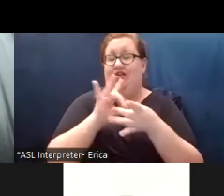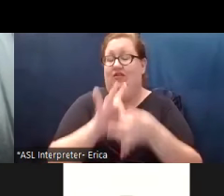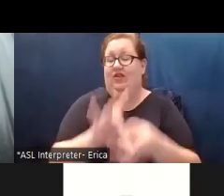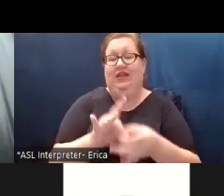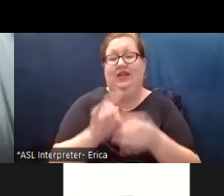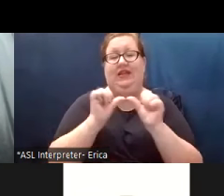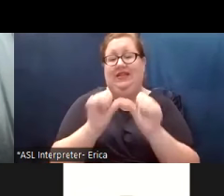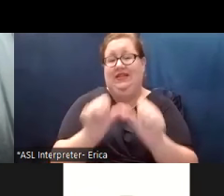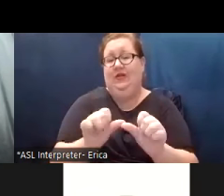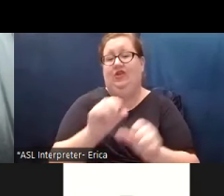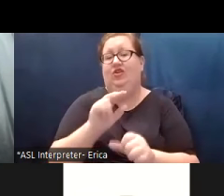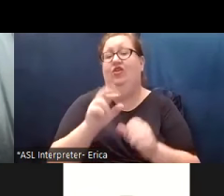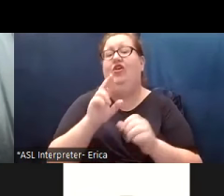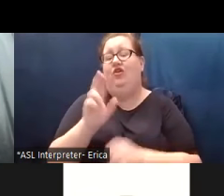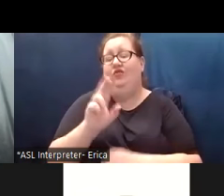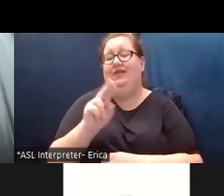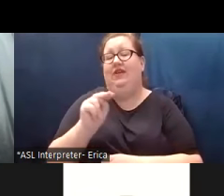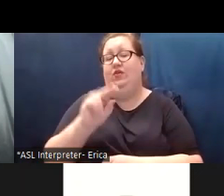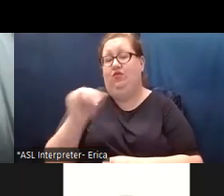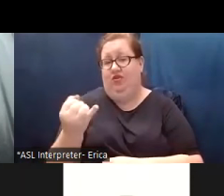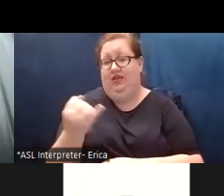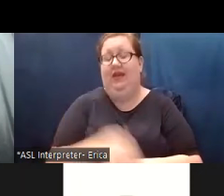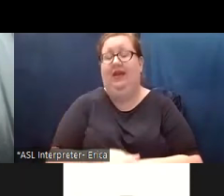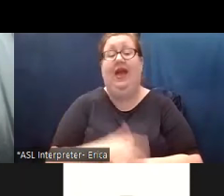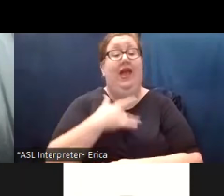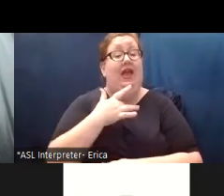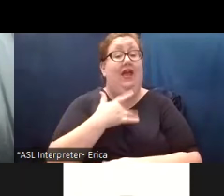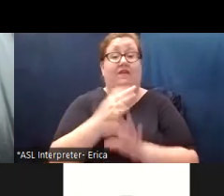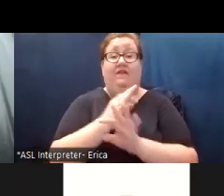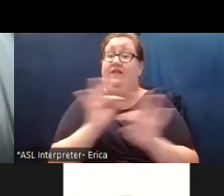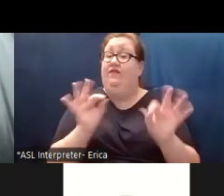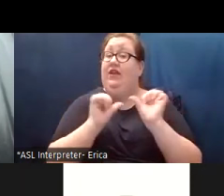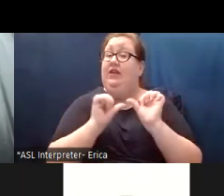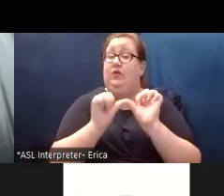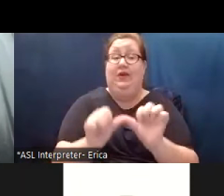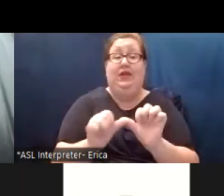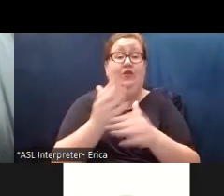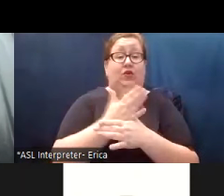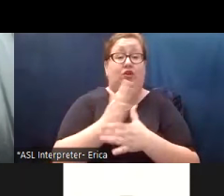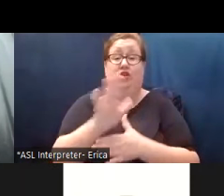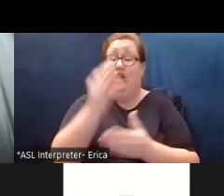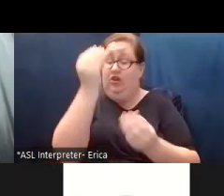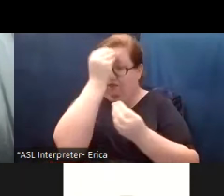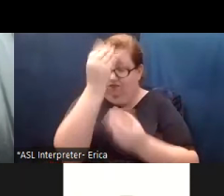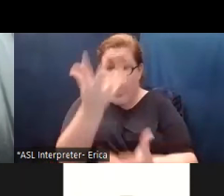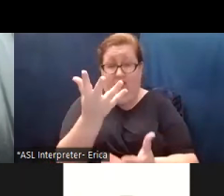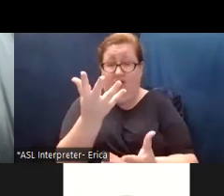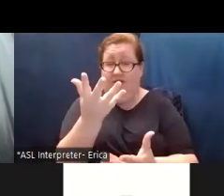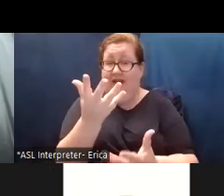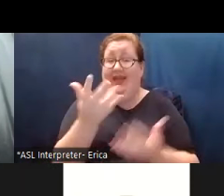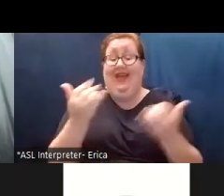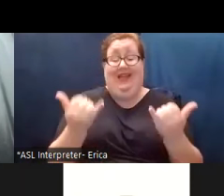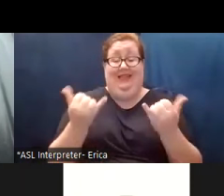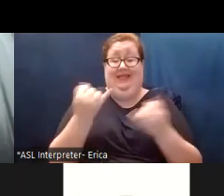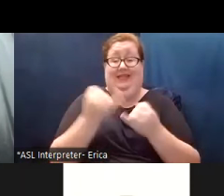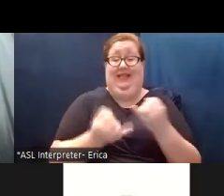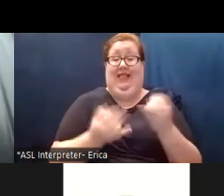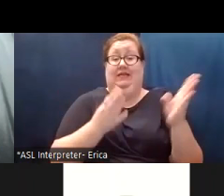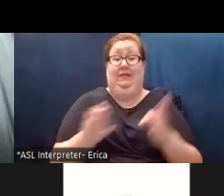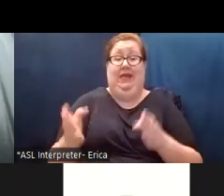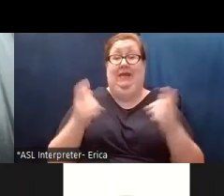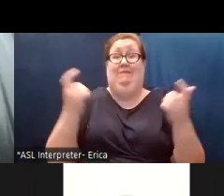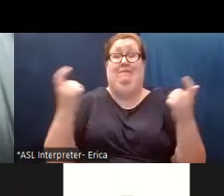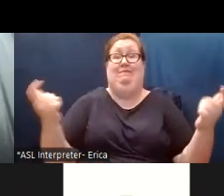Jersey. And then feel free to, continue to share your thoughts with us anytime, even though this is the last planned,